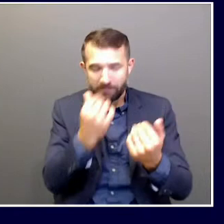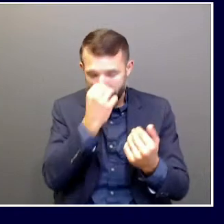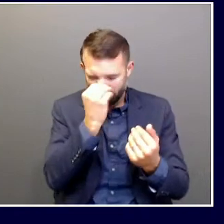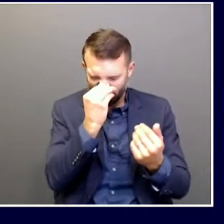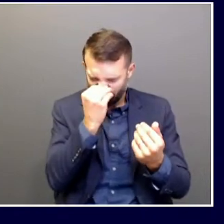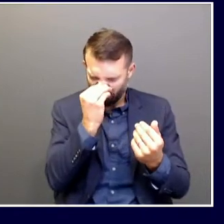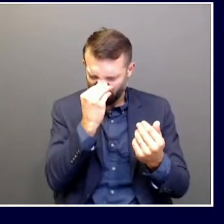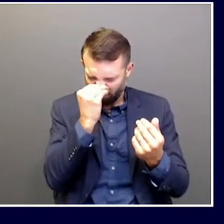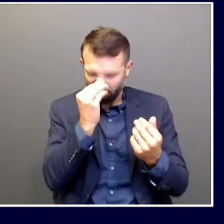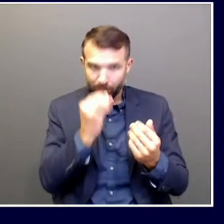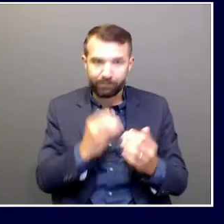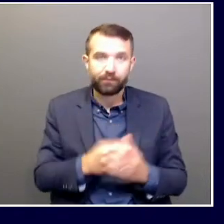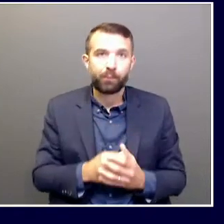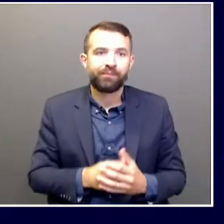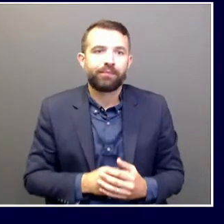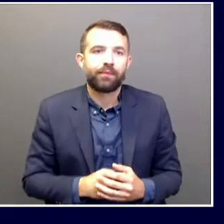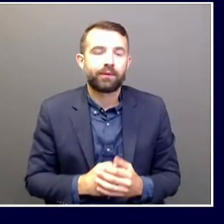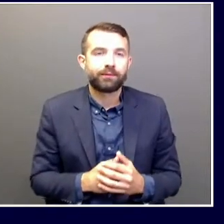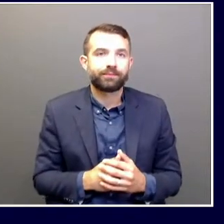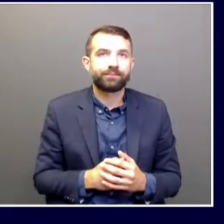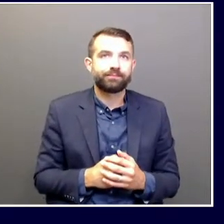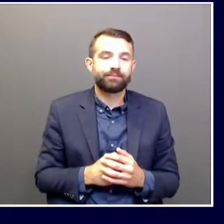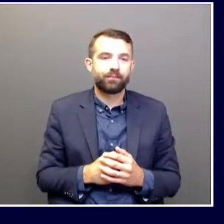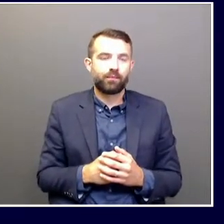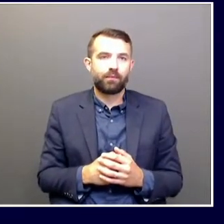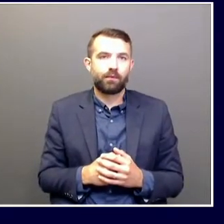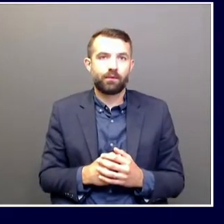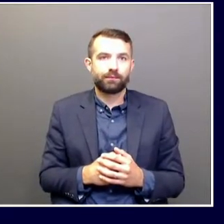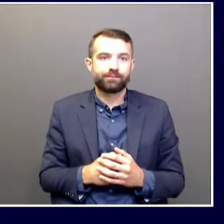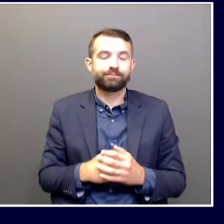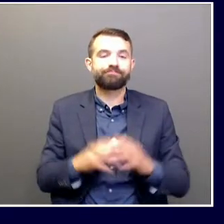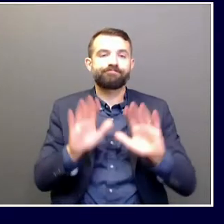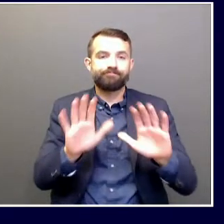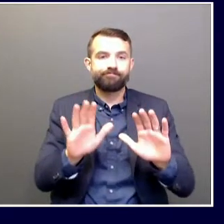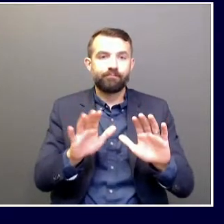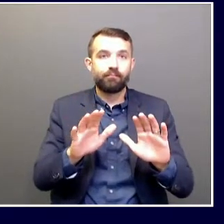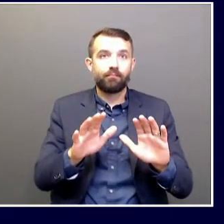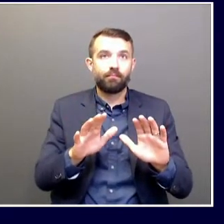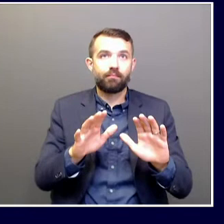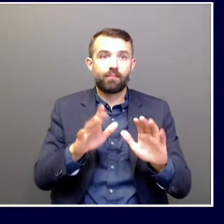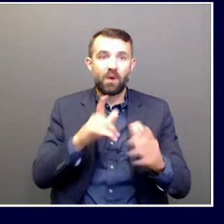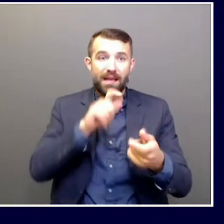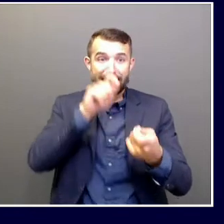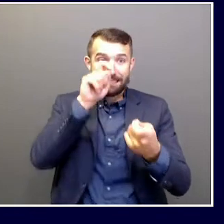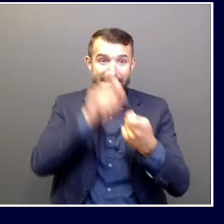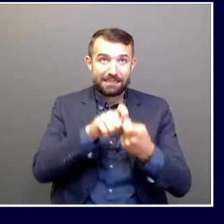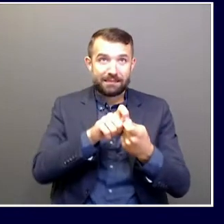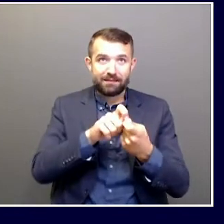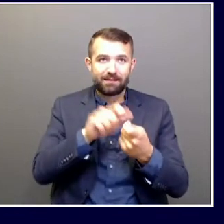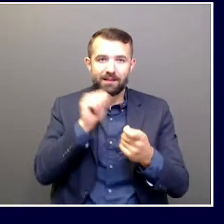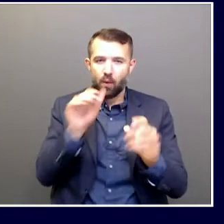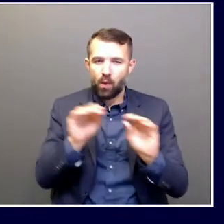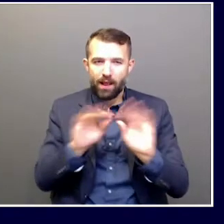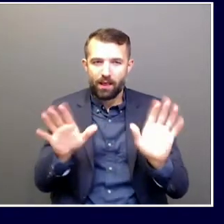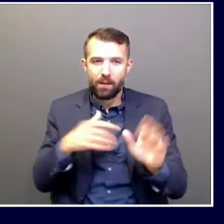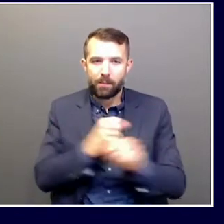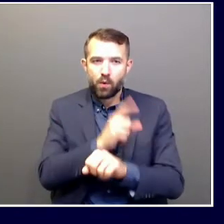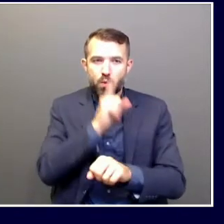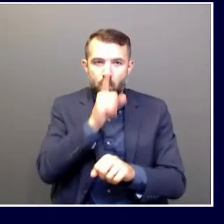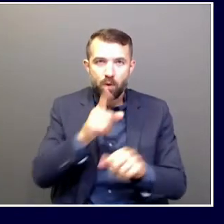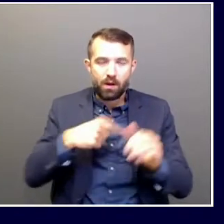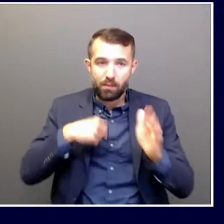The first is this is minor, but I want to just make sure we're clear. It's not the percentage of vaccinated folks who